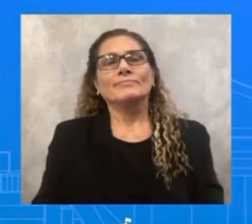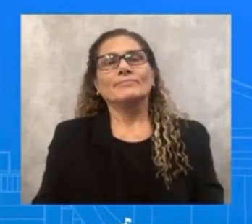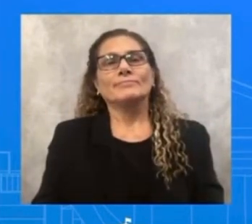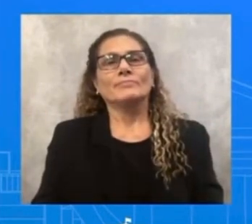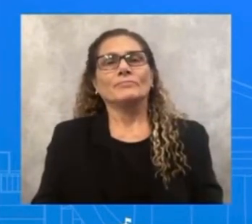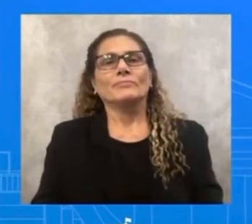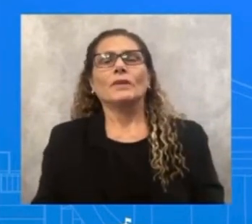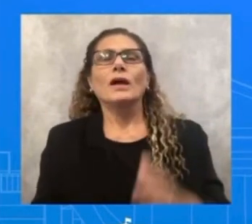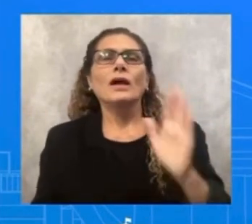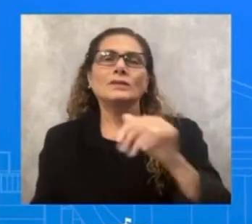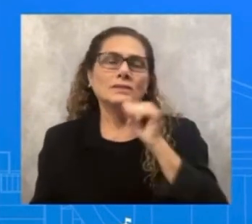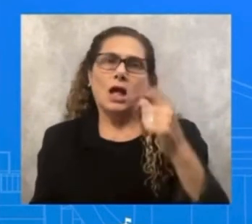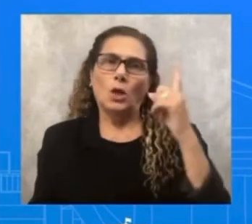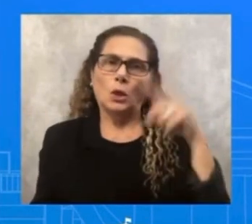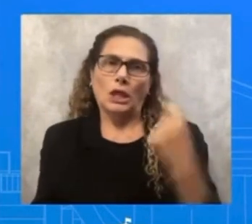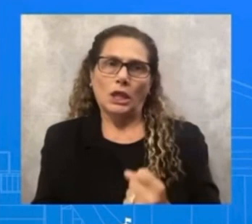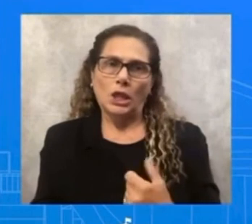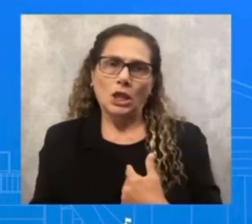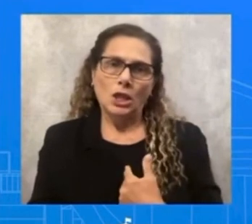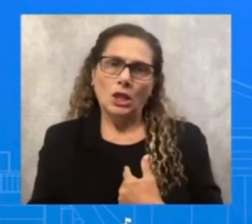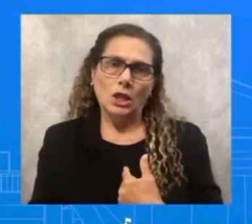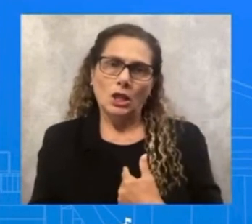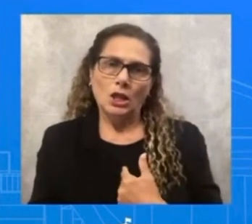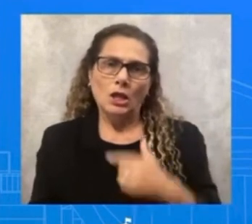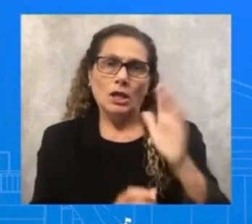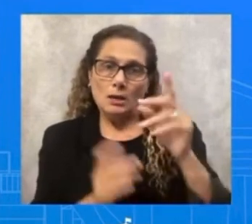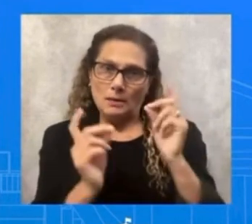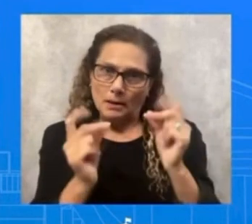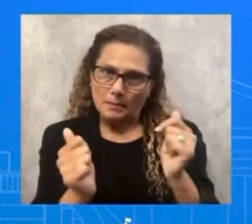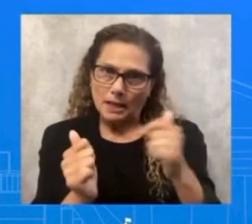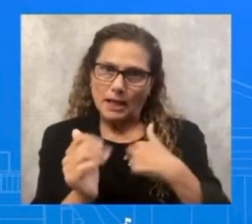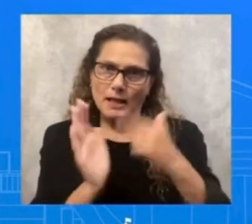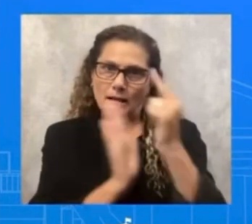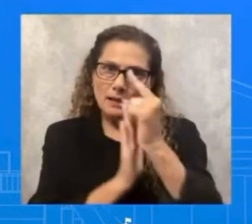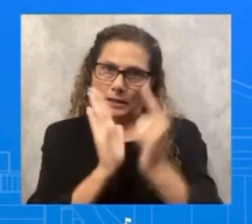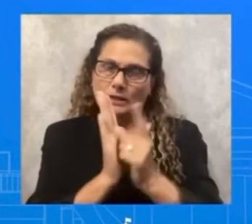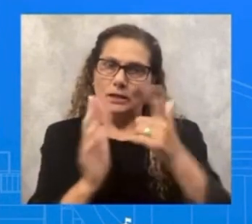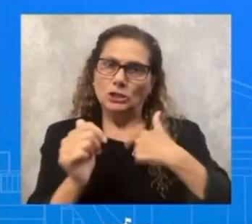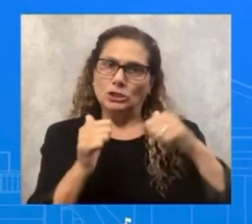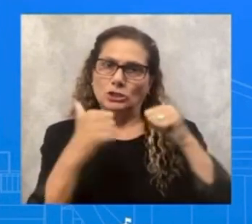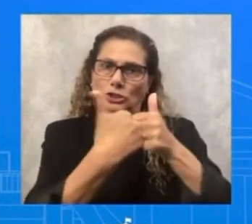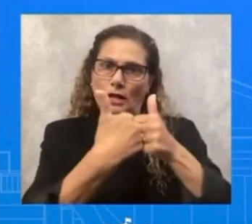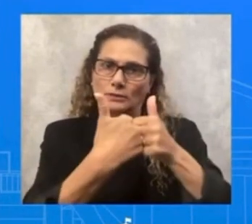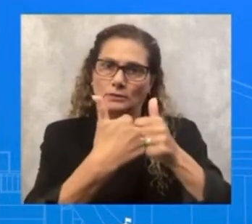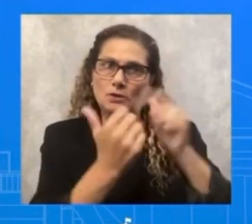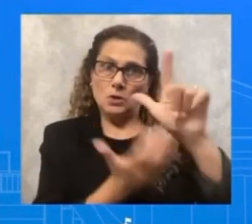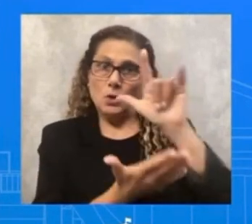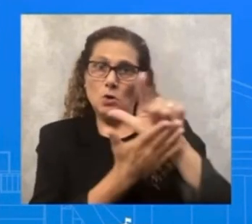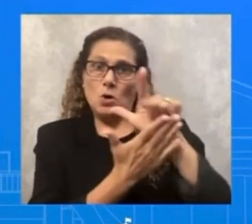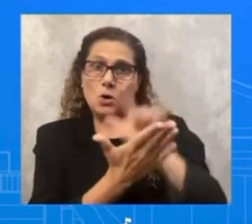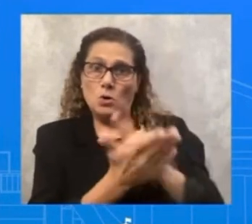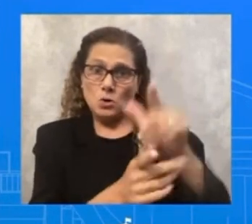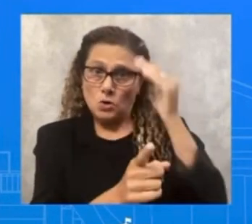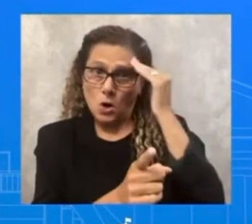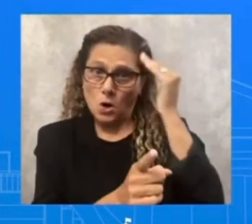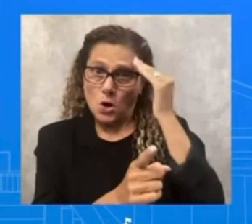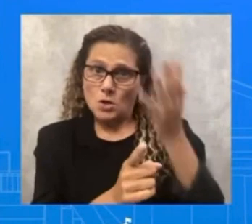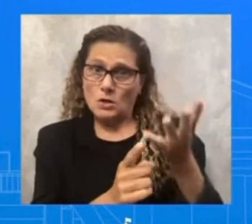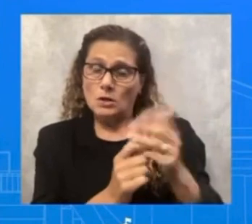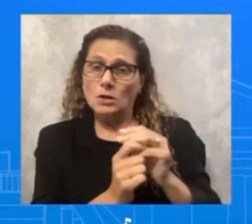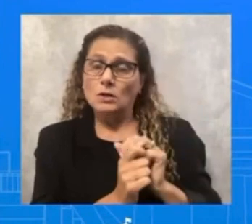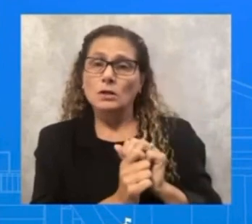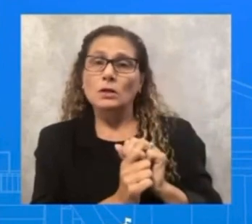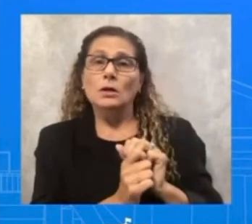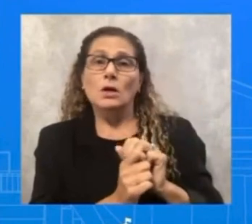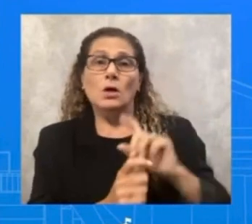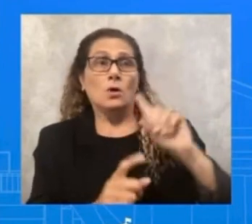immediately both legal challenges, legislative challenges to this law. We know that a new administration, whether 2 years, 6 years, 10 years, can come along and